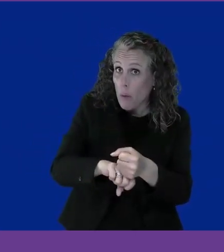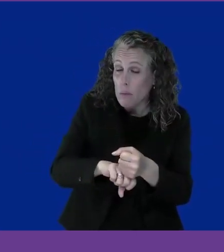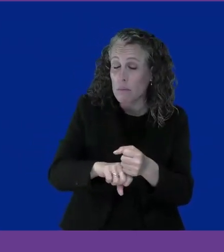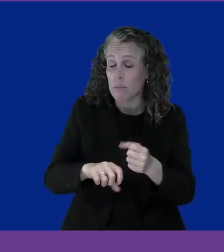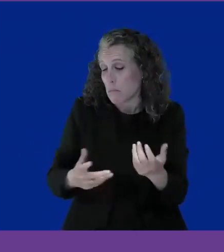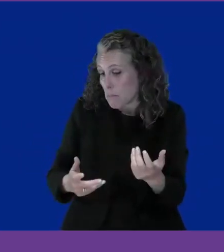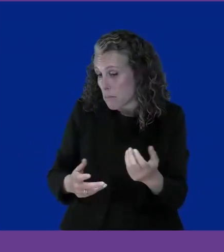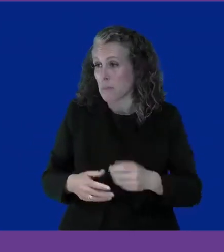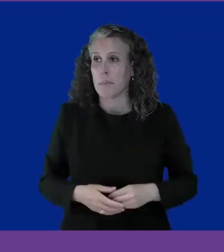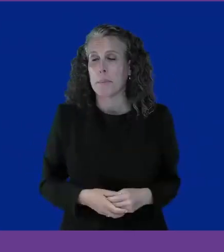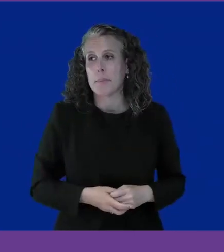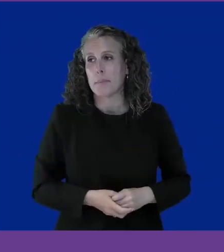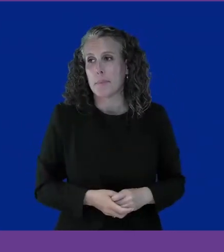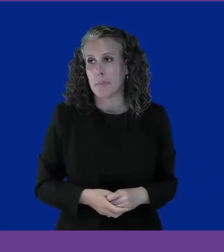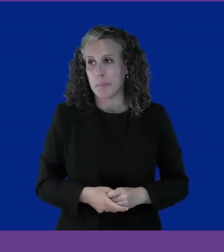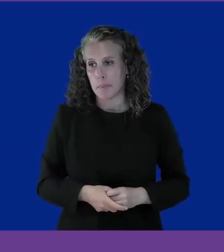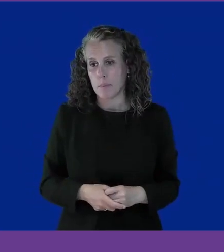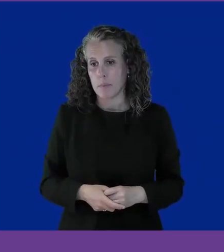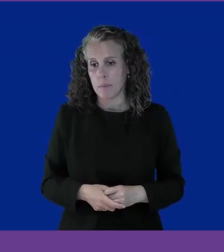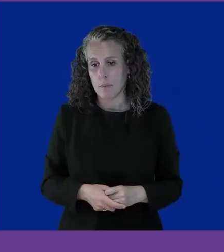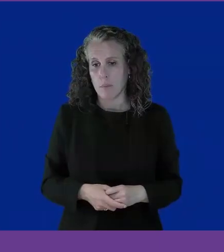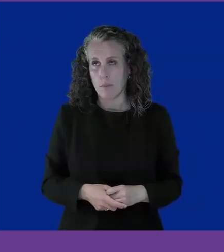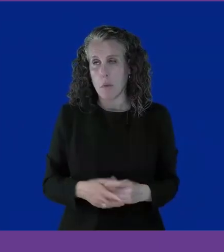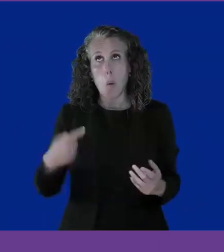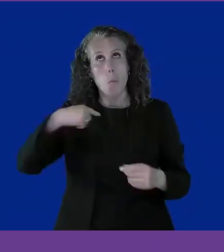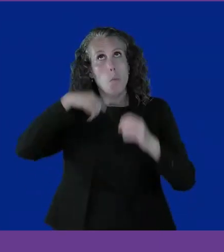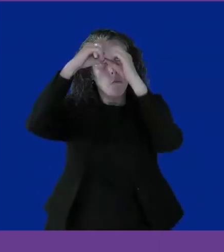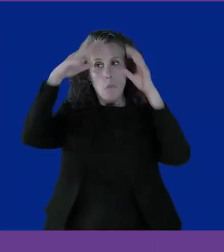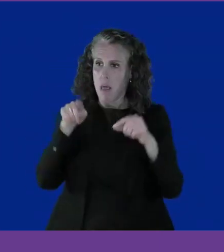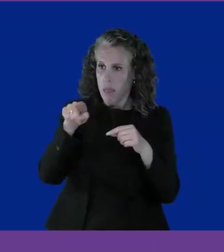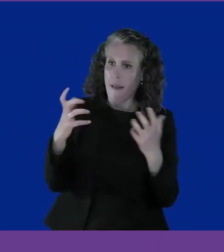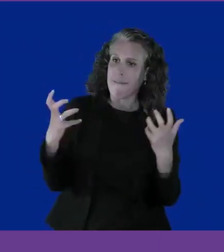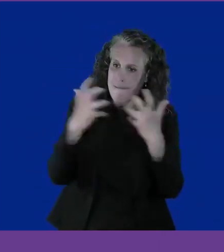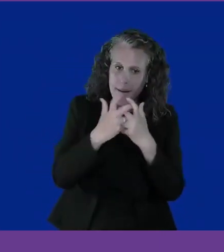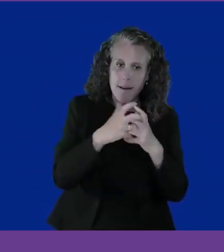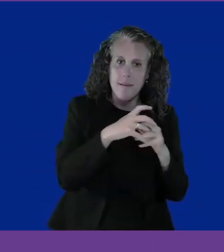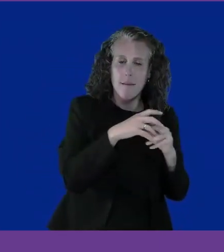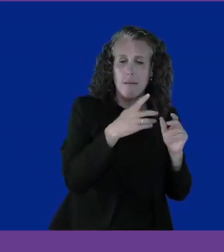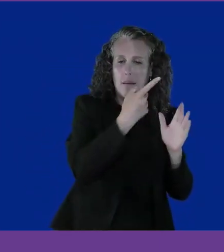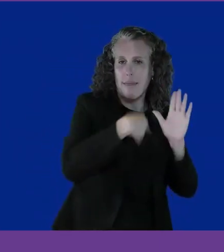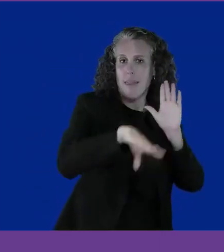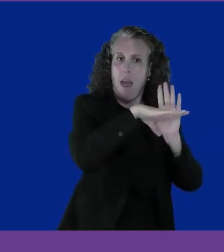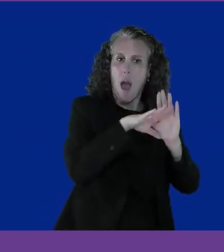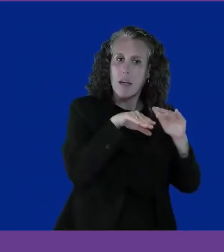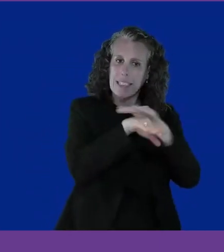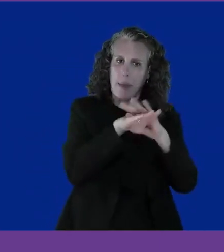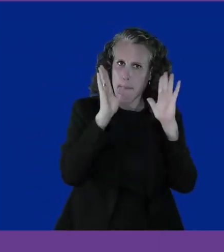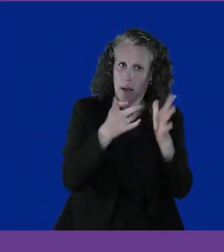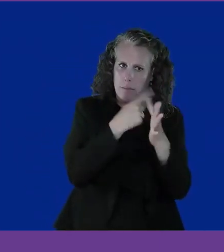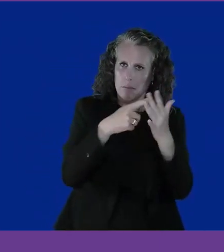see such requirements as complementing the accessibility requirements of the European Accessibility Act.